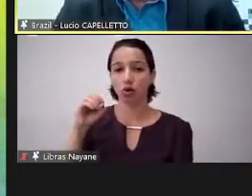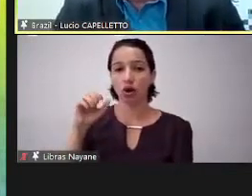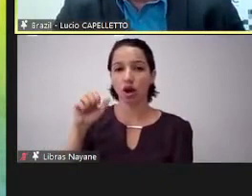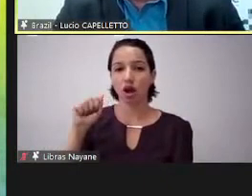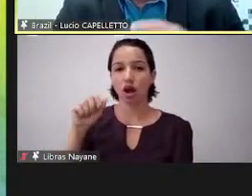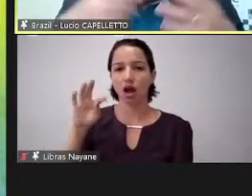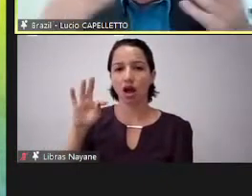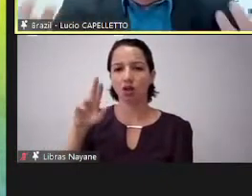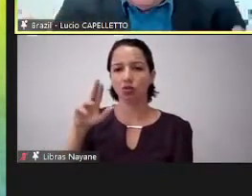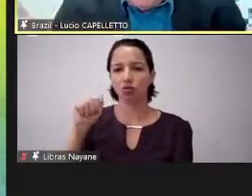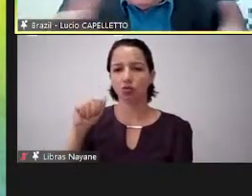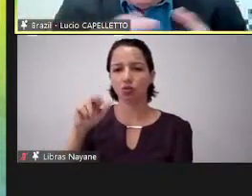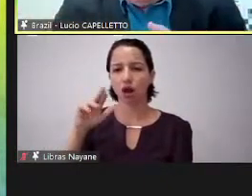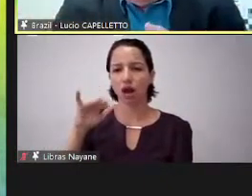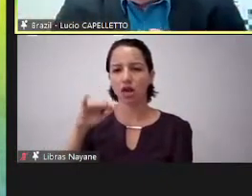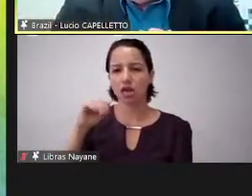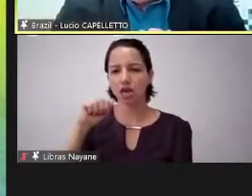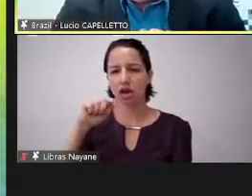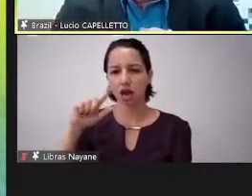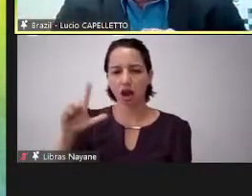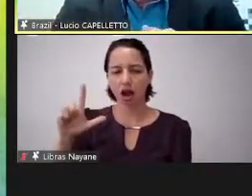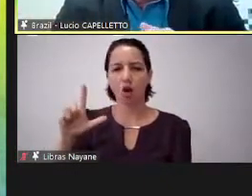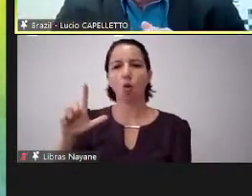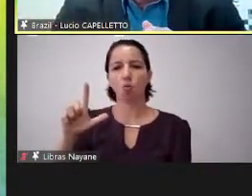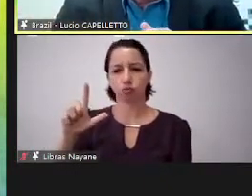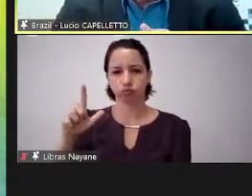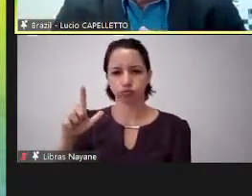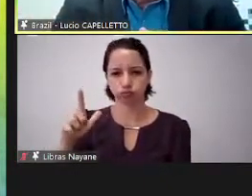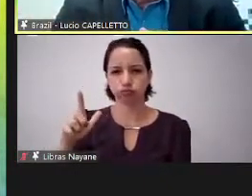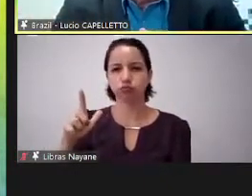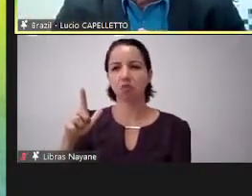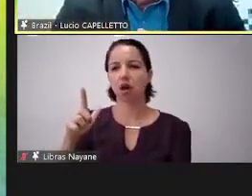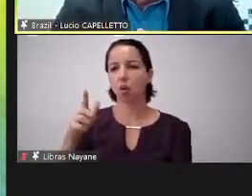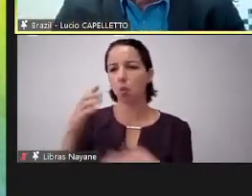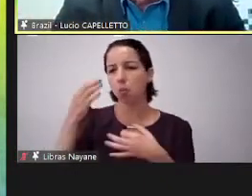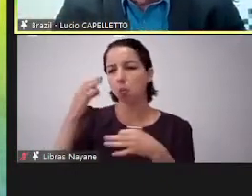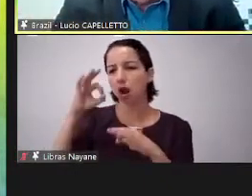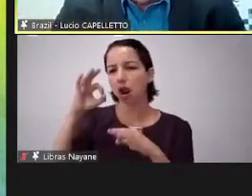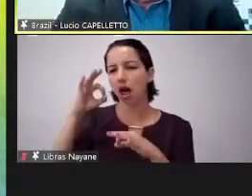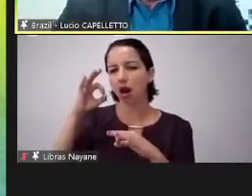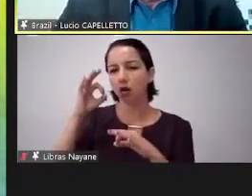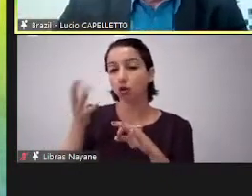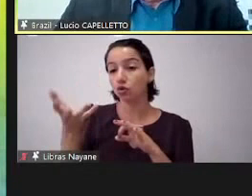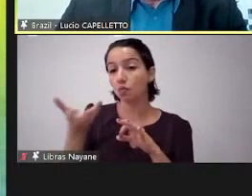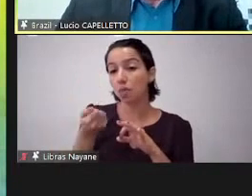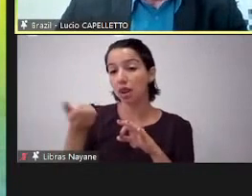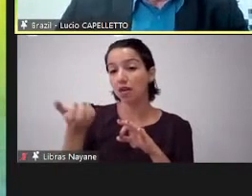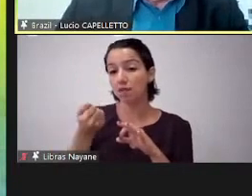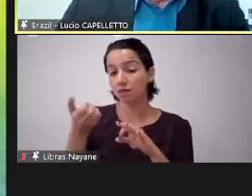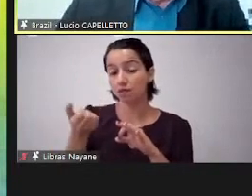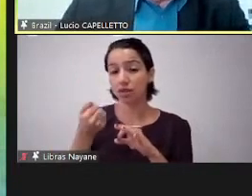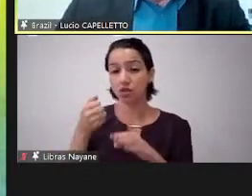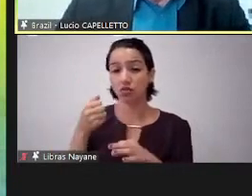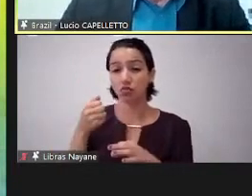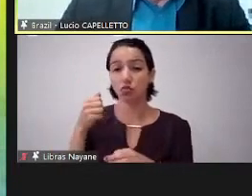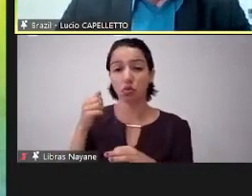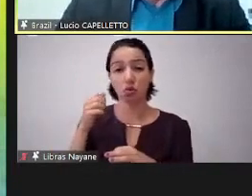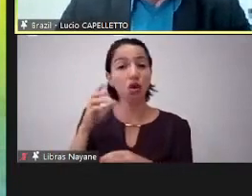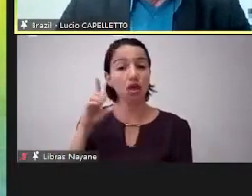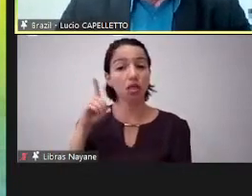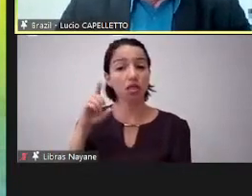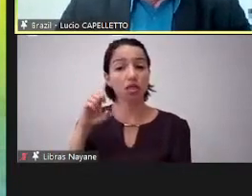risk specific for the plans, we are talking about defined